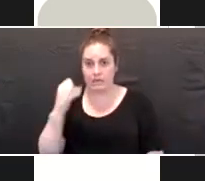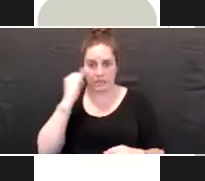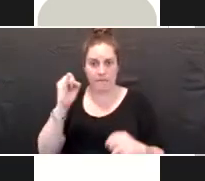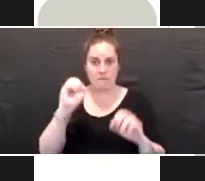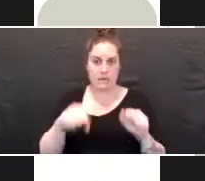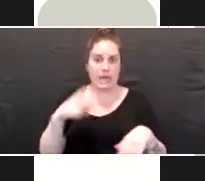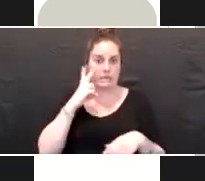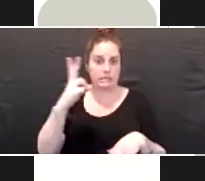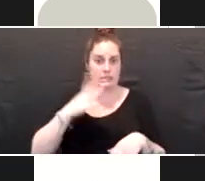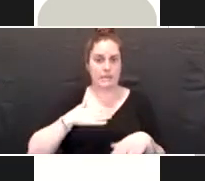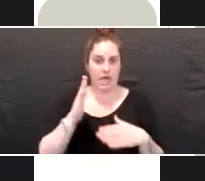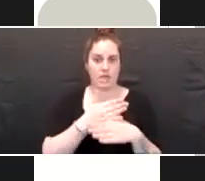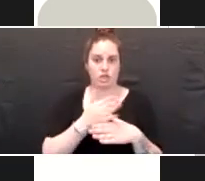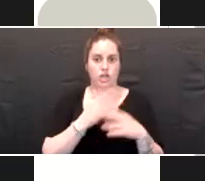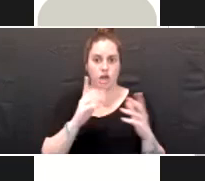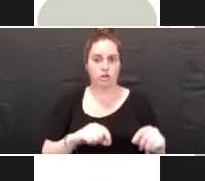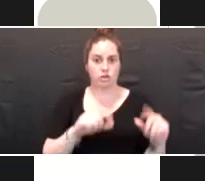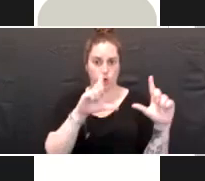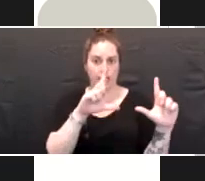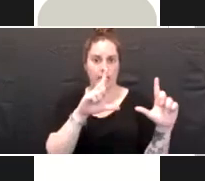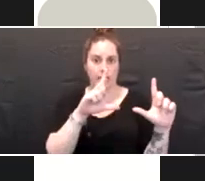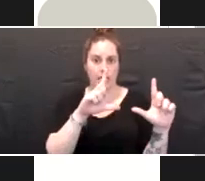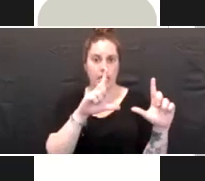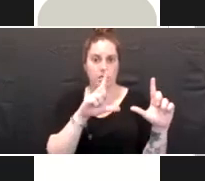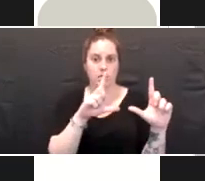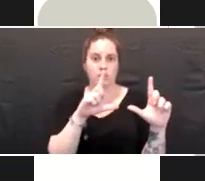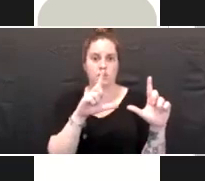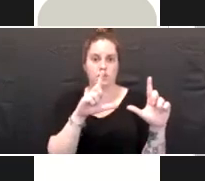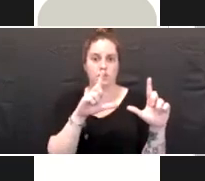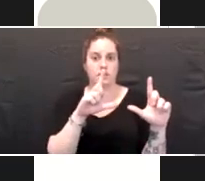my the course homepage.